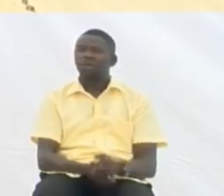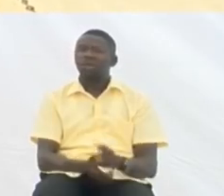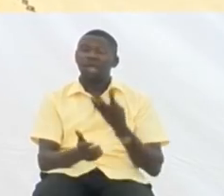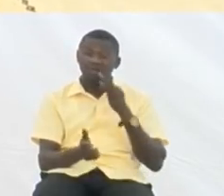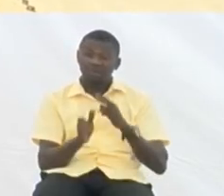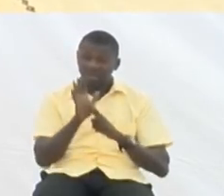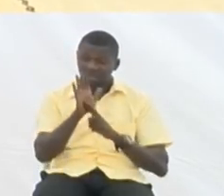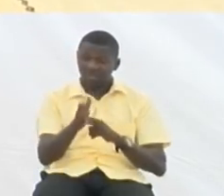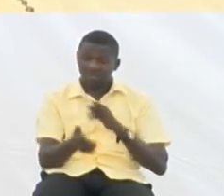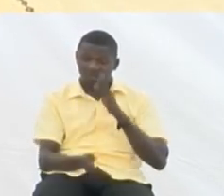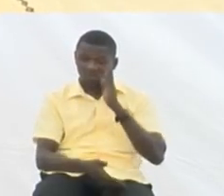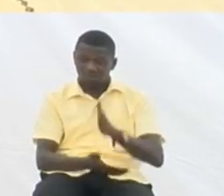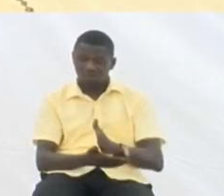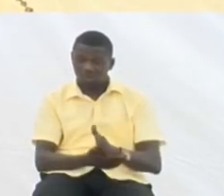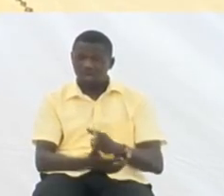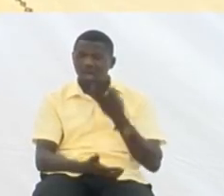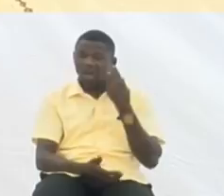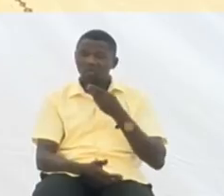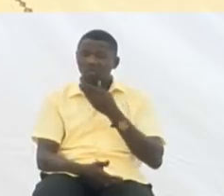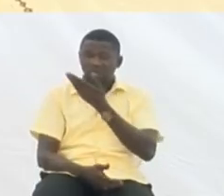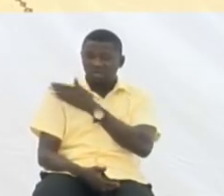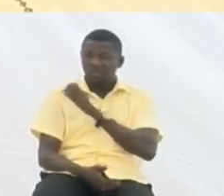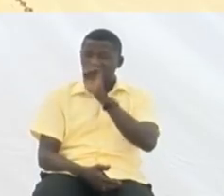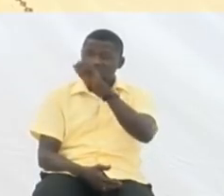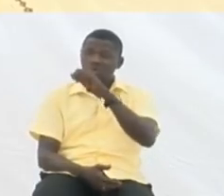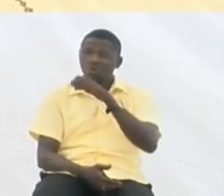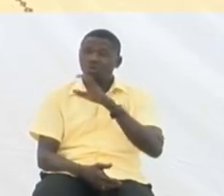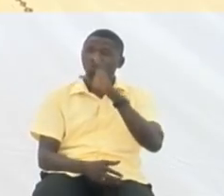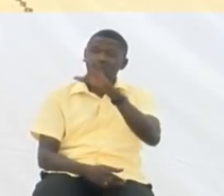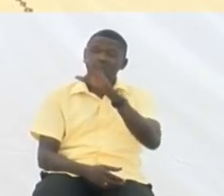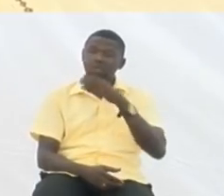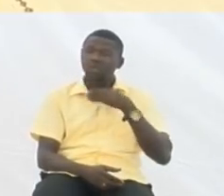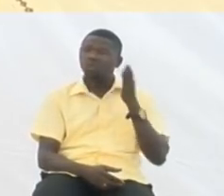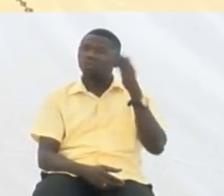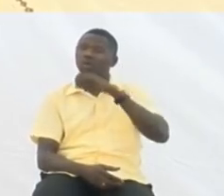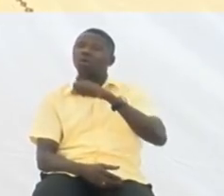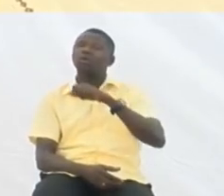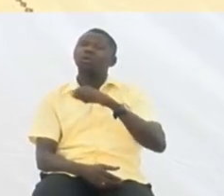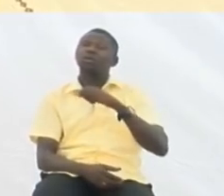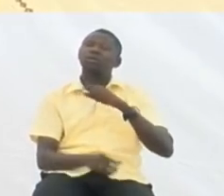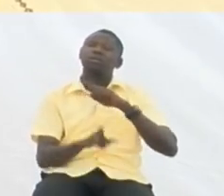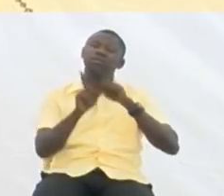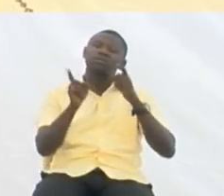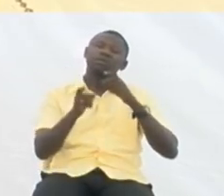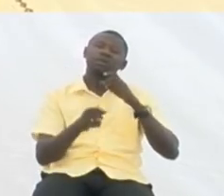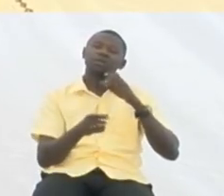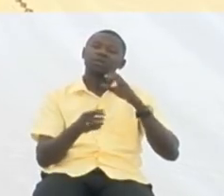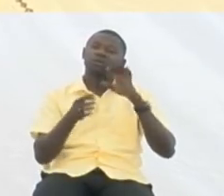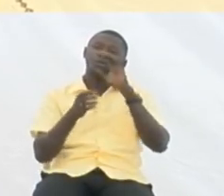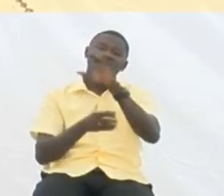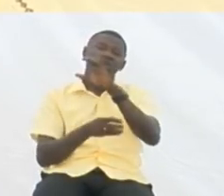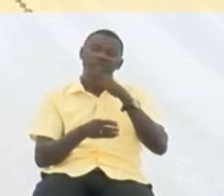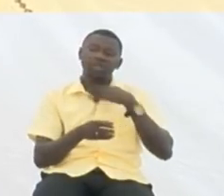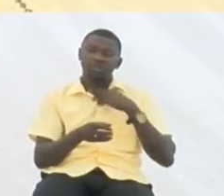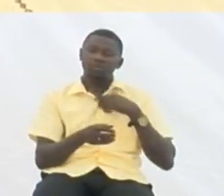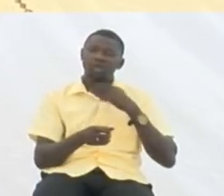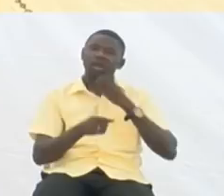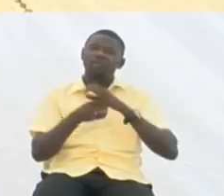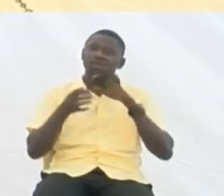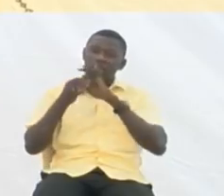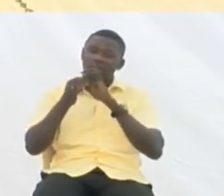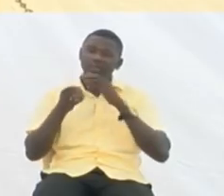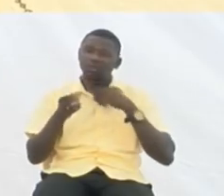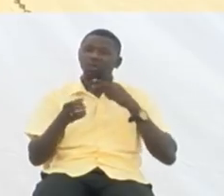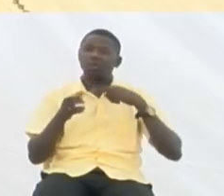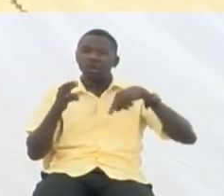truth, how would you be able to leave your country and come to another country and say that you have an organization which you have established and you are going